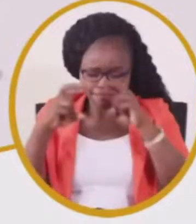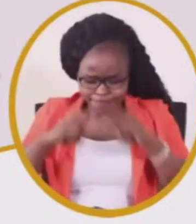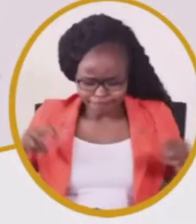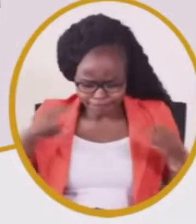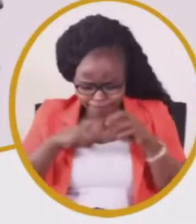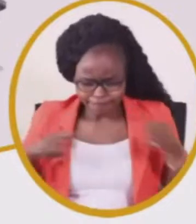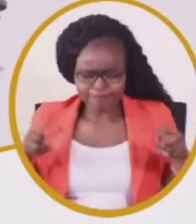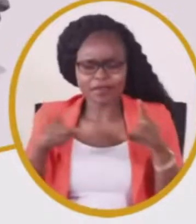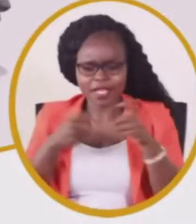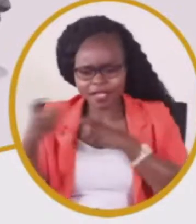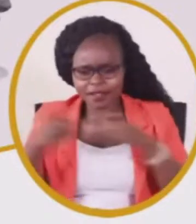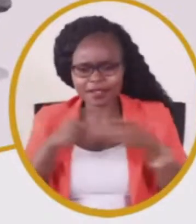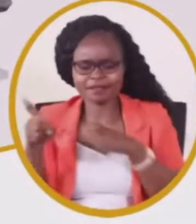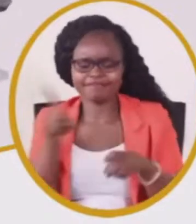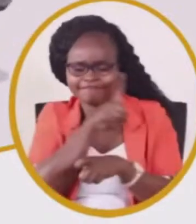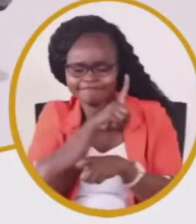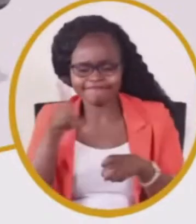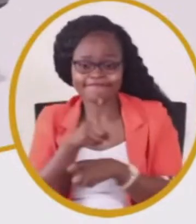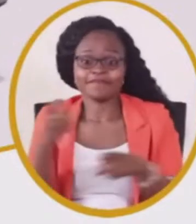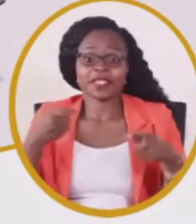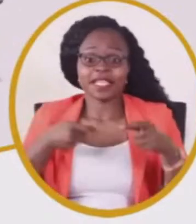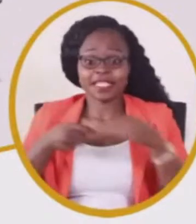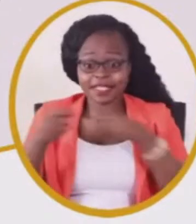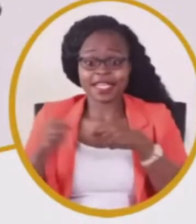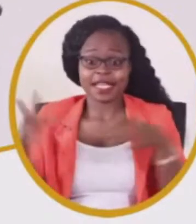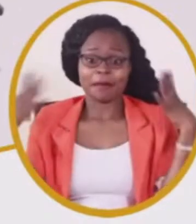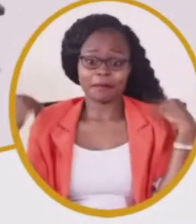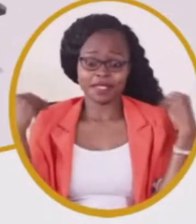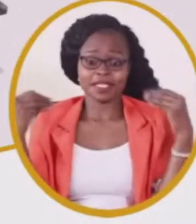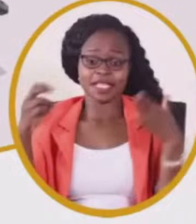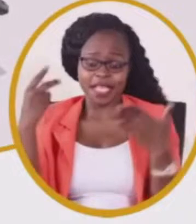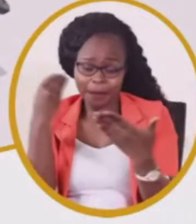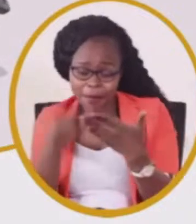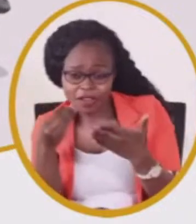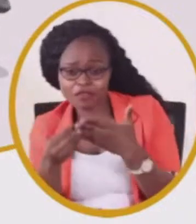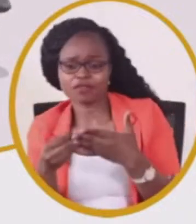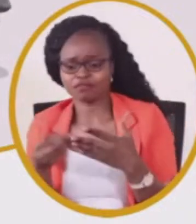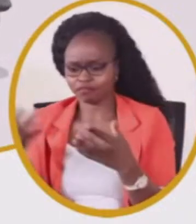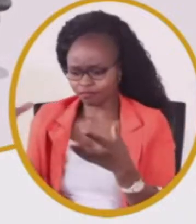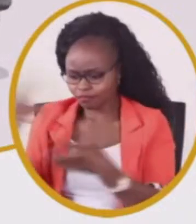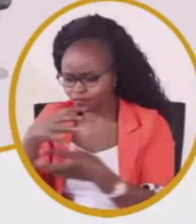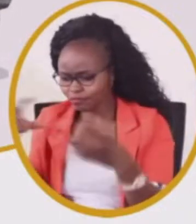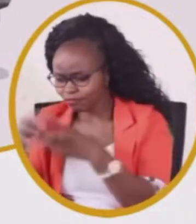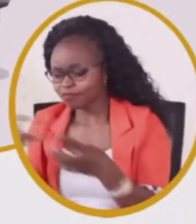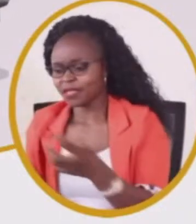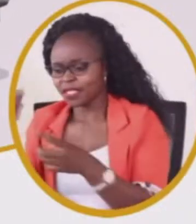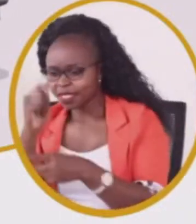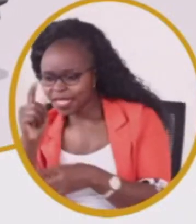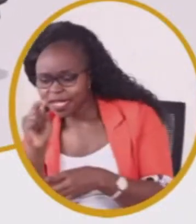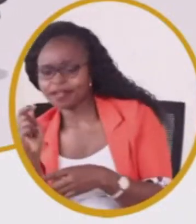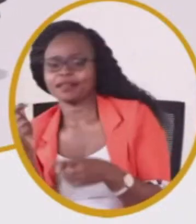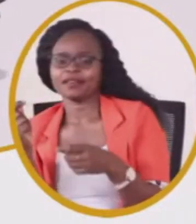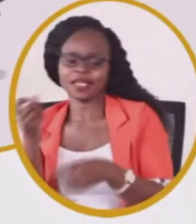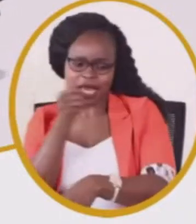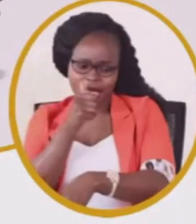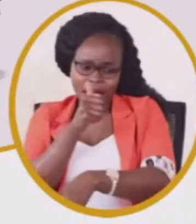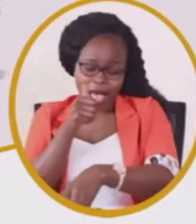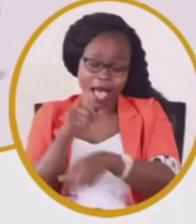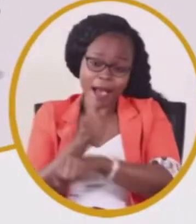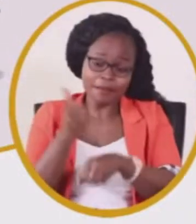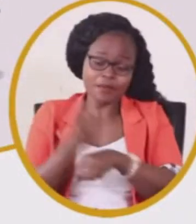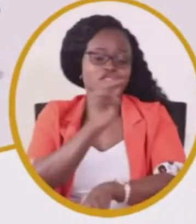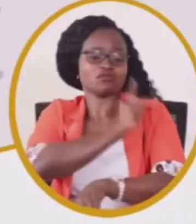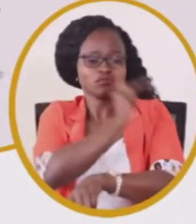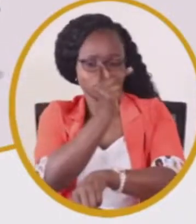sanctions restrictive trade practices, including price fixing, collusive tendering, and abuse of dominance.